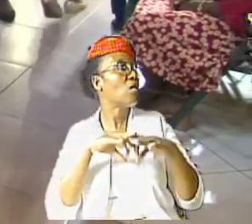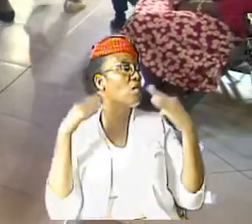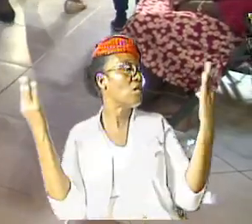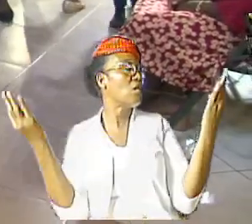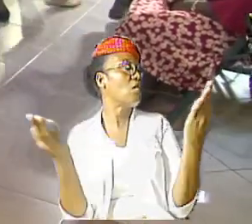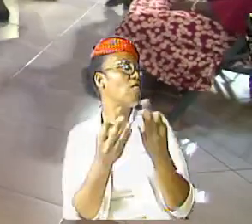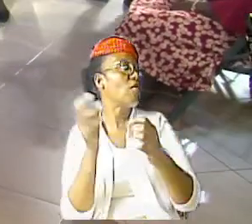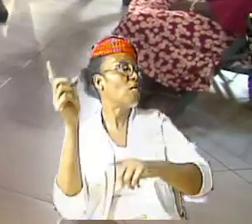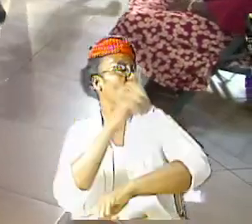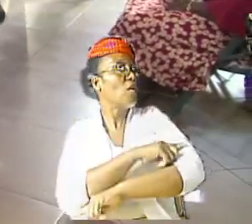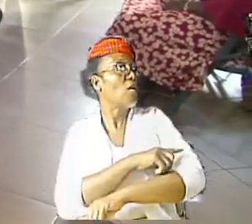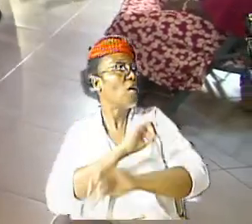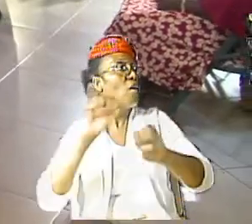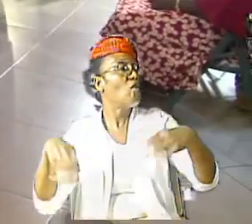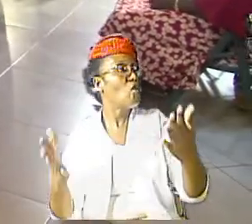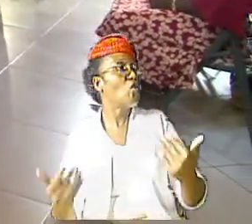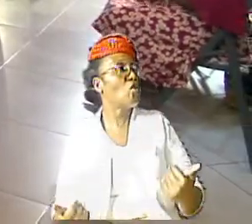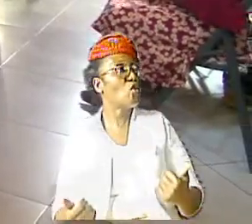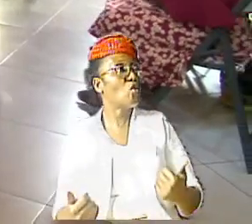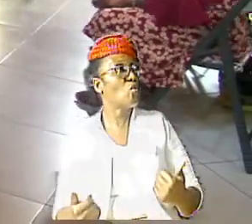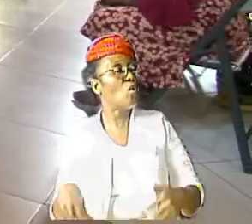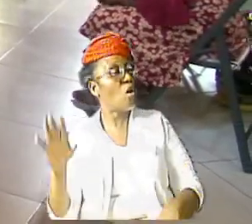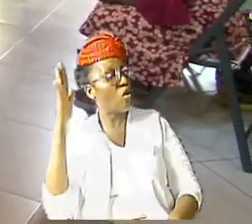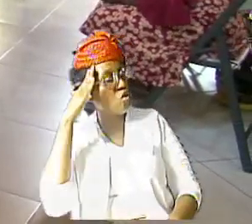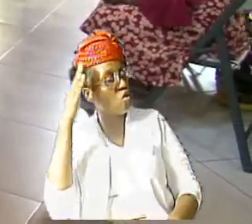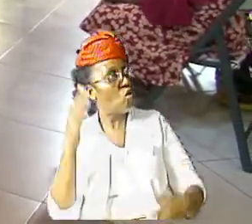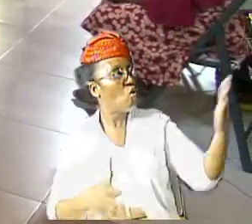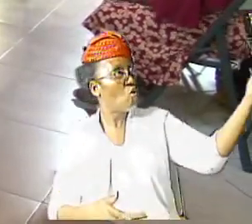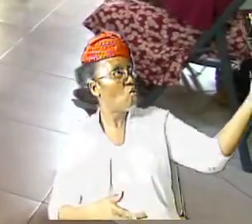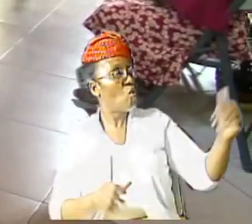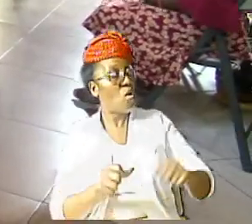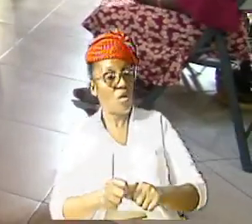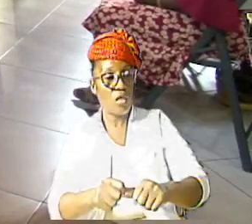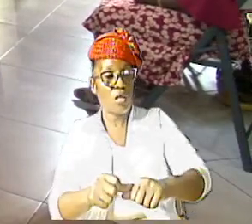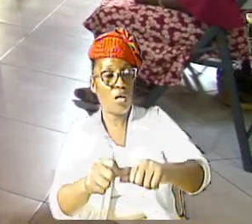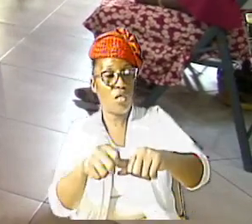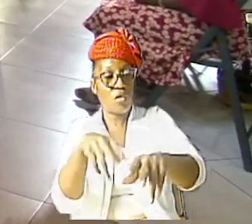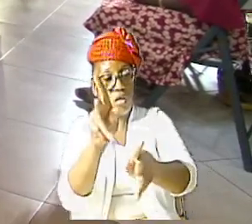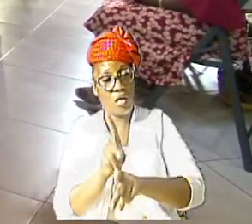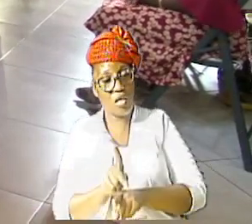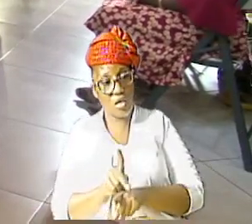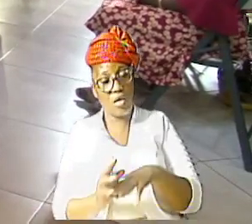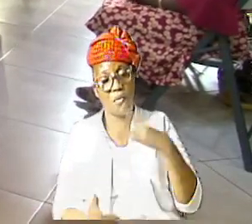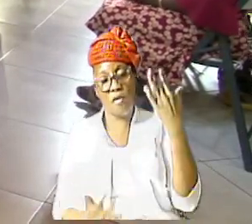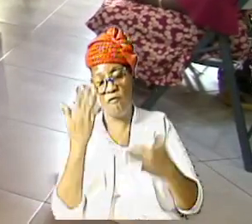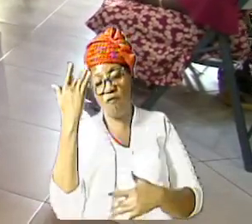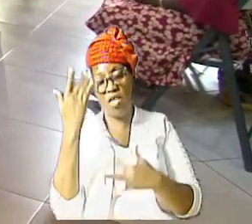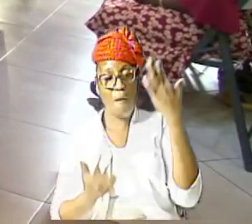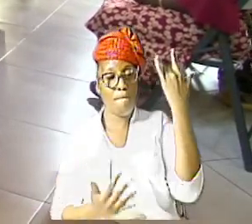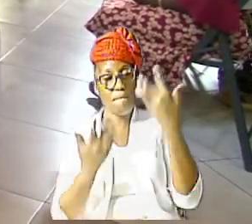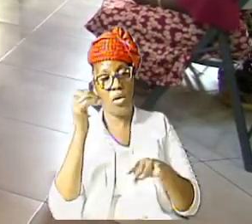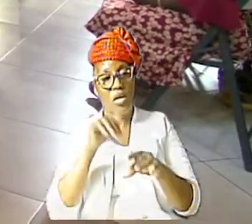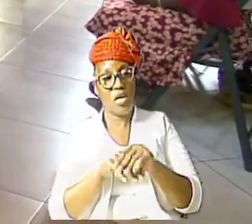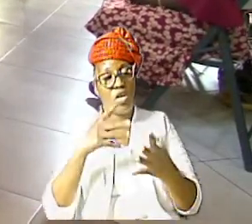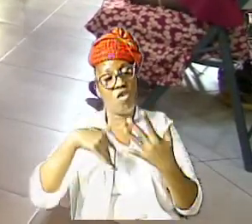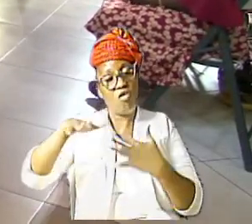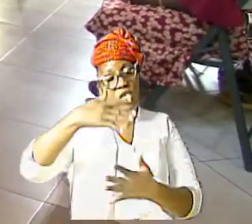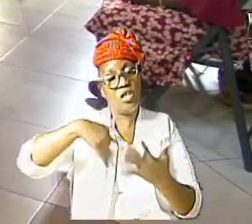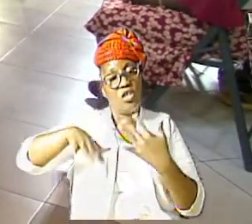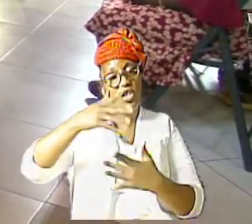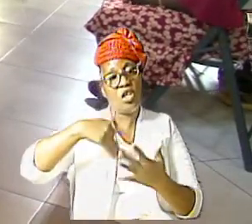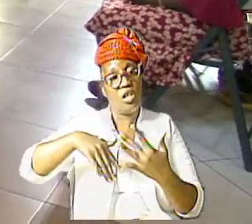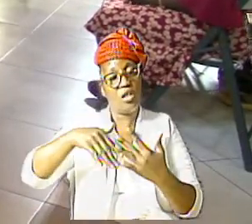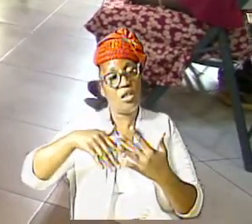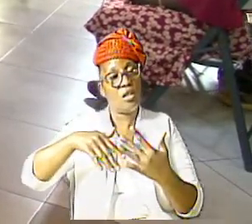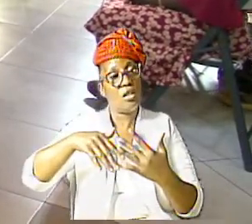want to acknowledge you and just want to encourage you to continue and keep the fire burning in your relationship.